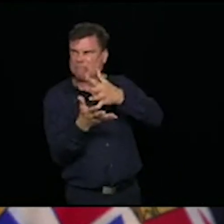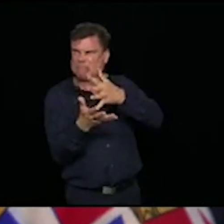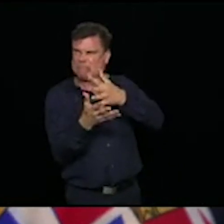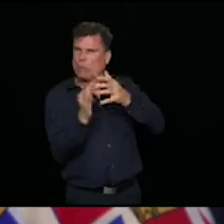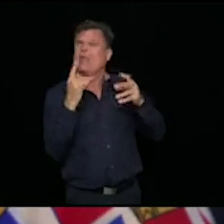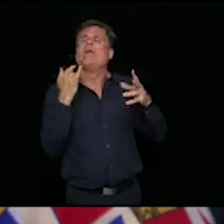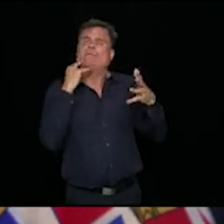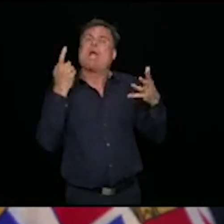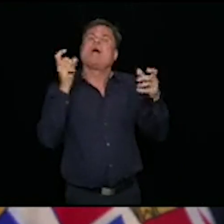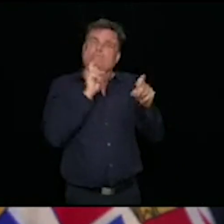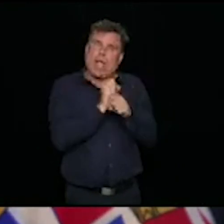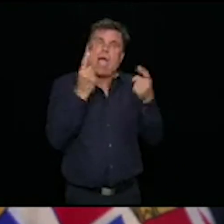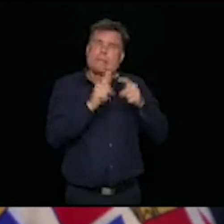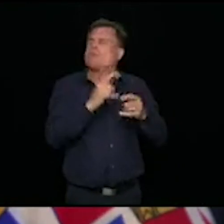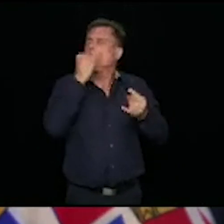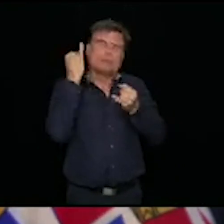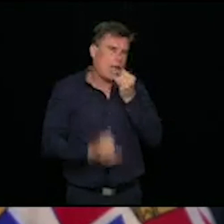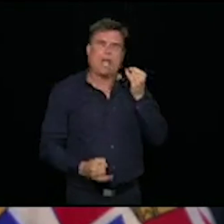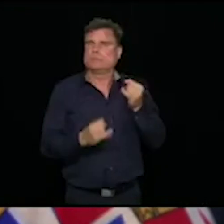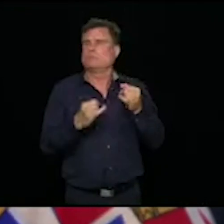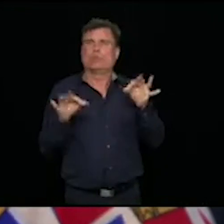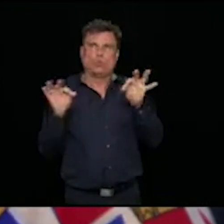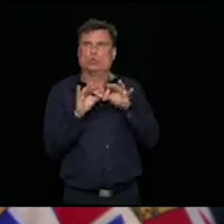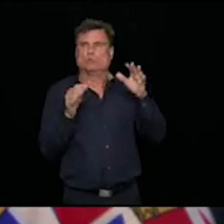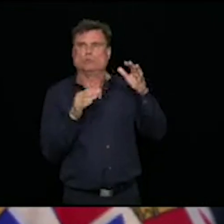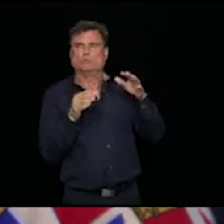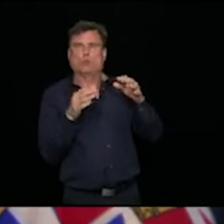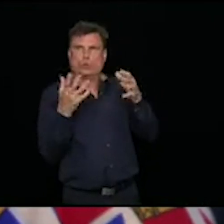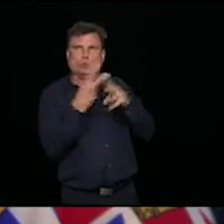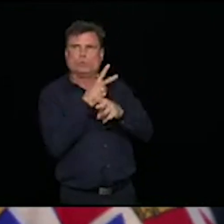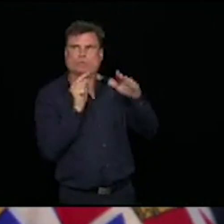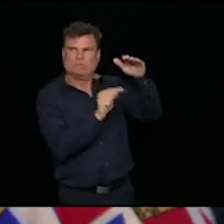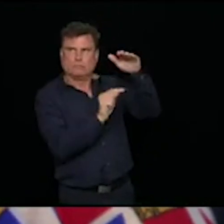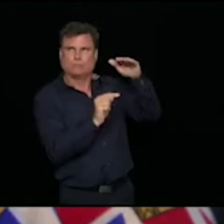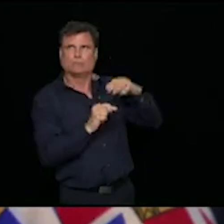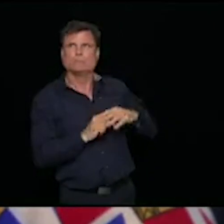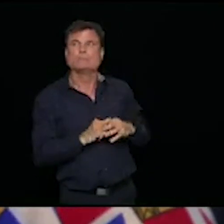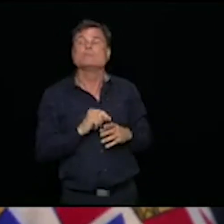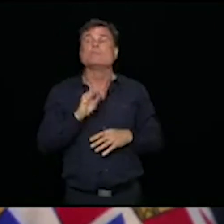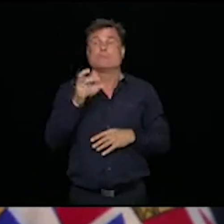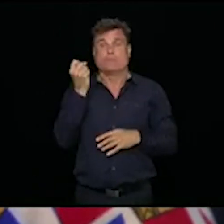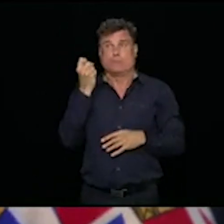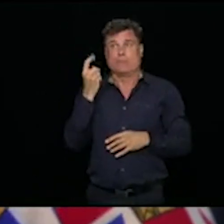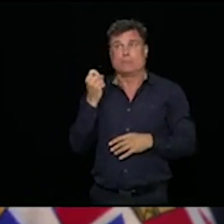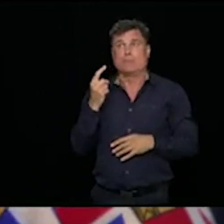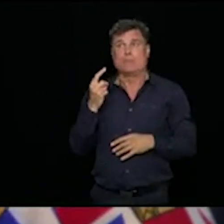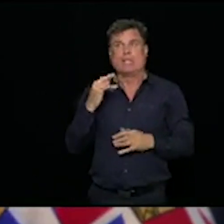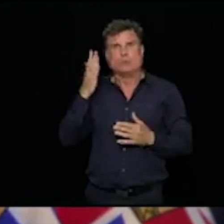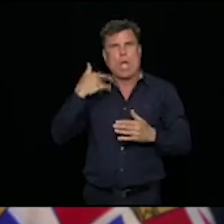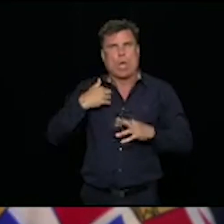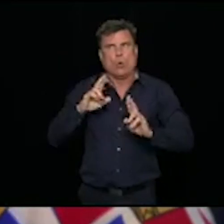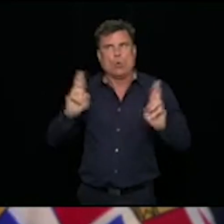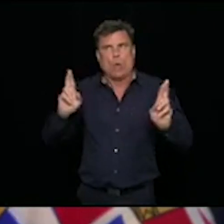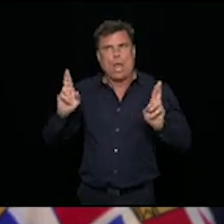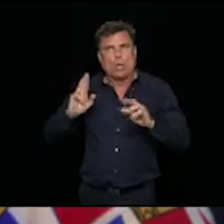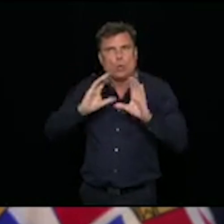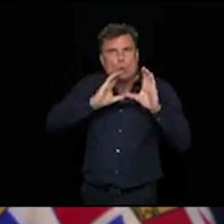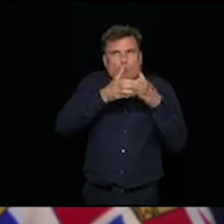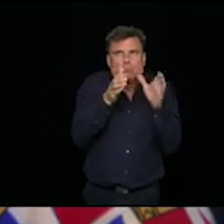it, and why we've gone to this cohort system, because that's how we could manage it